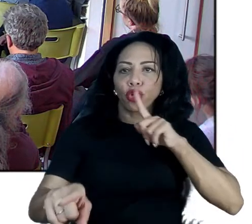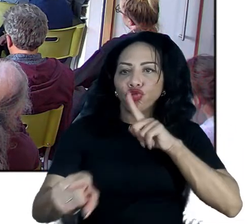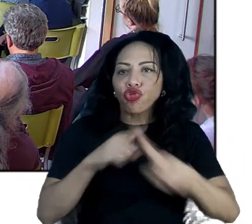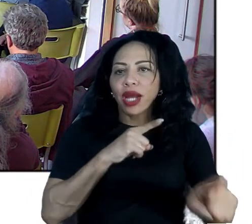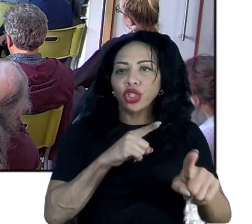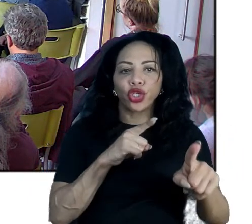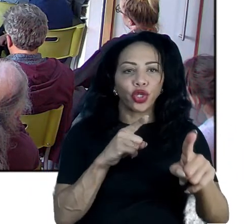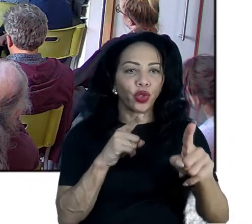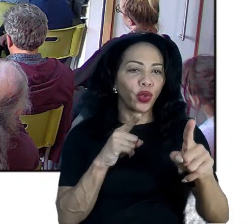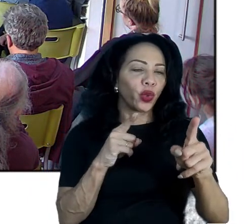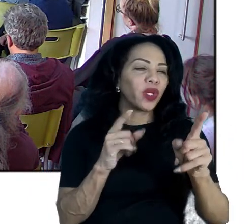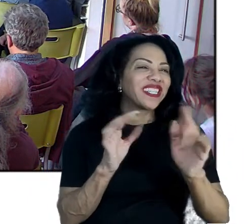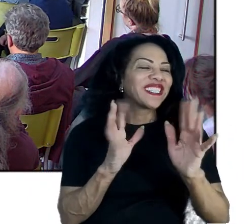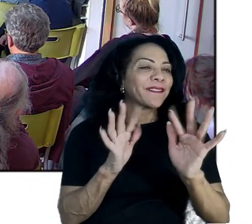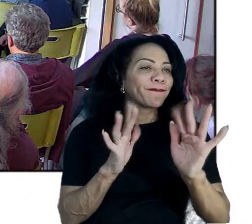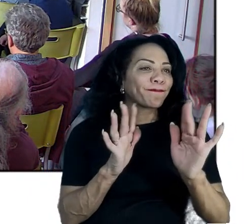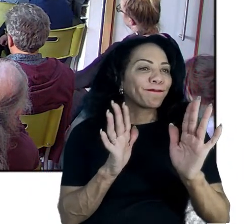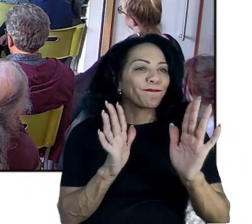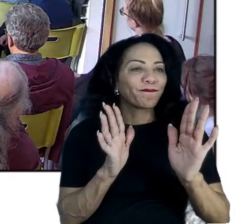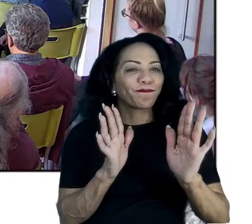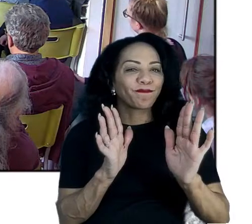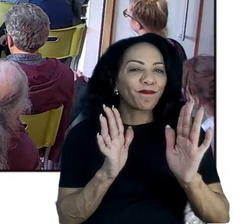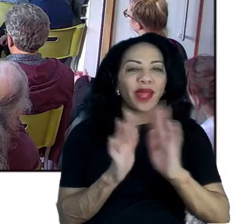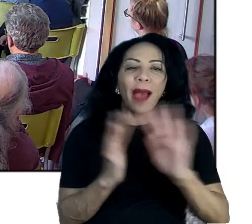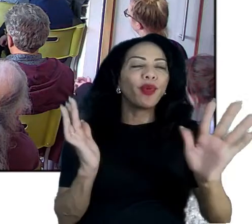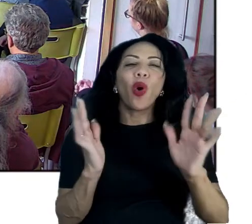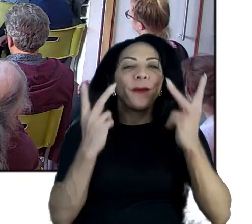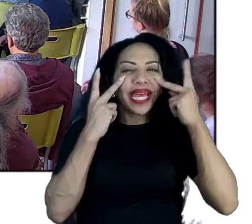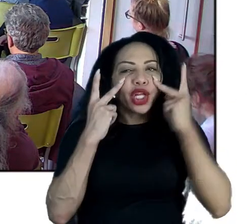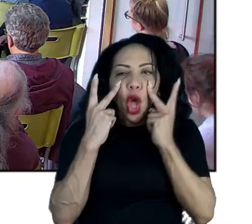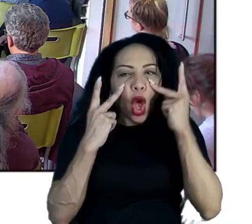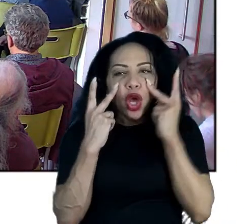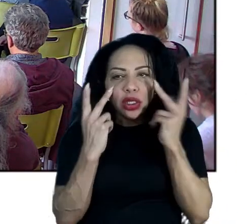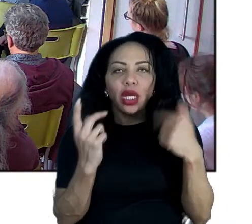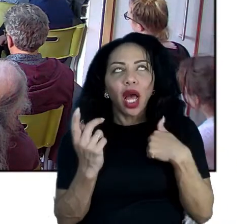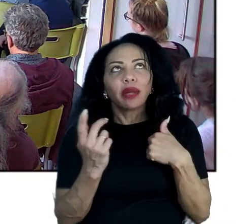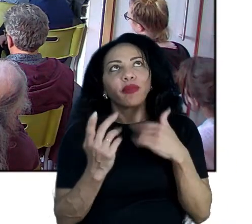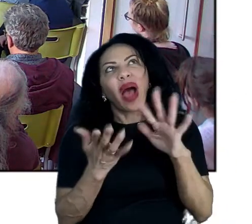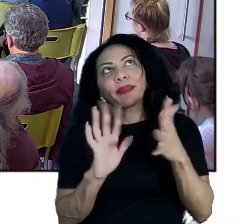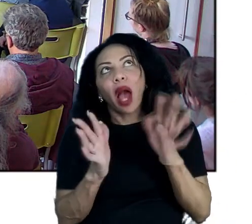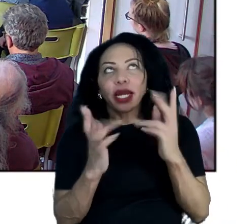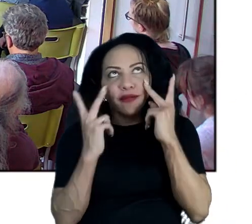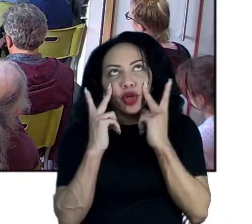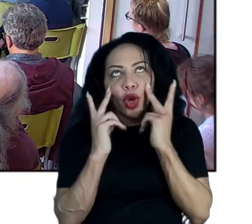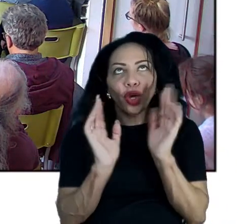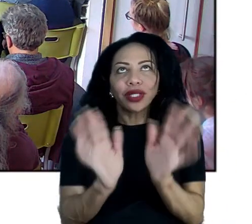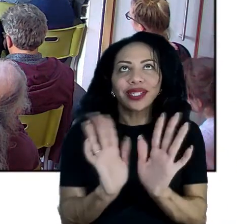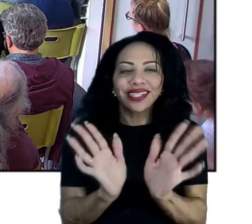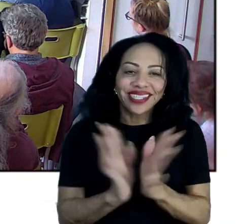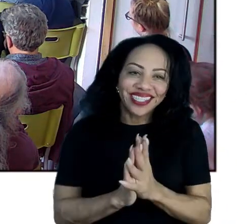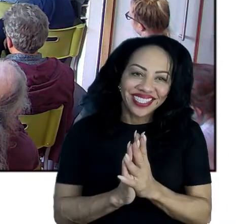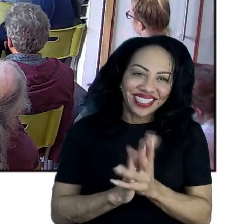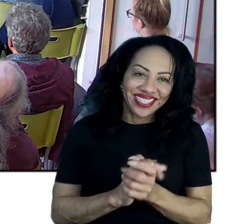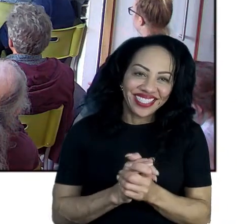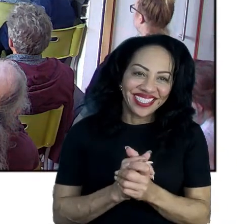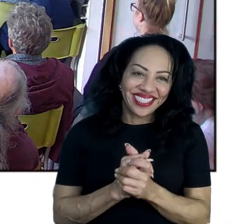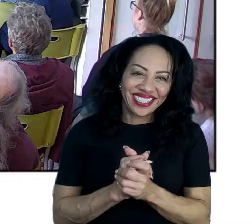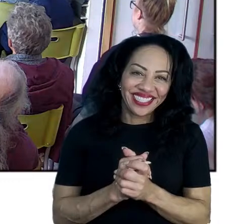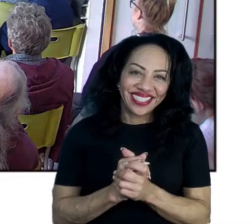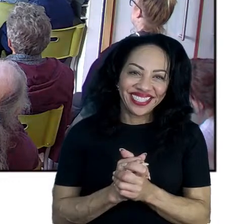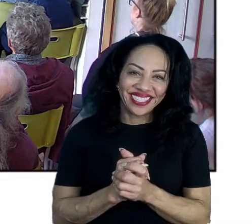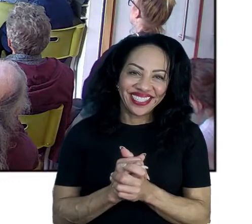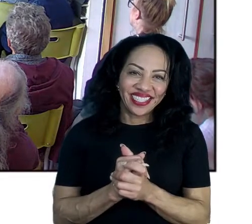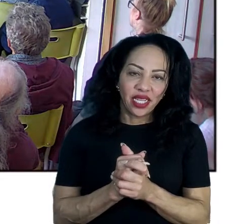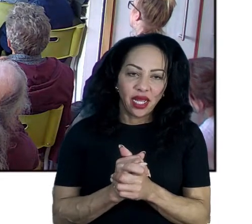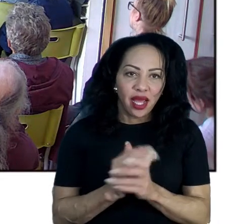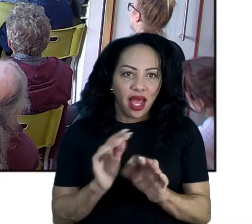be, I wanted to say be a nerd, but I am. It's kind of like I'm not trying to kind of be authentic to the point